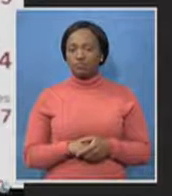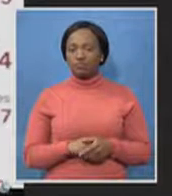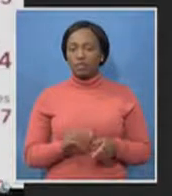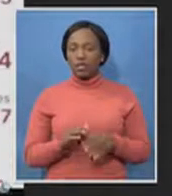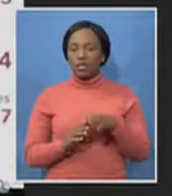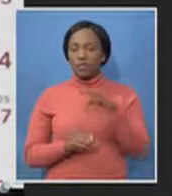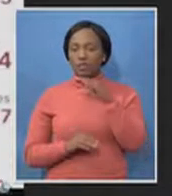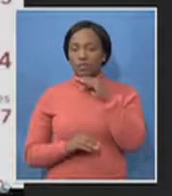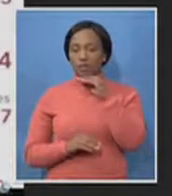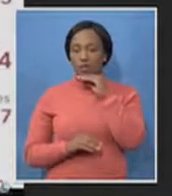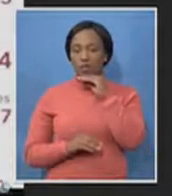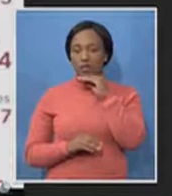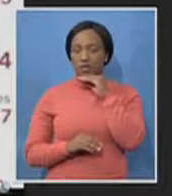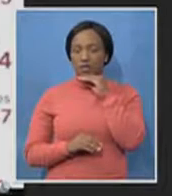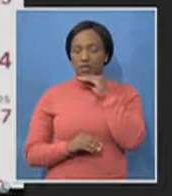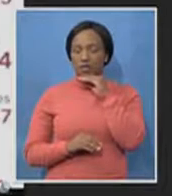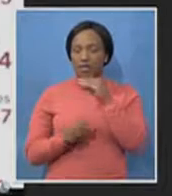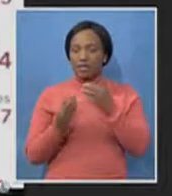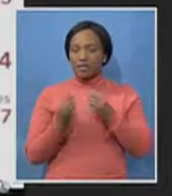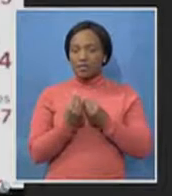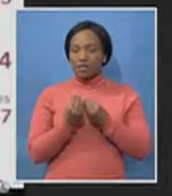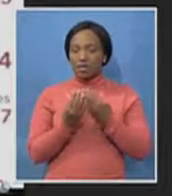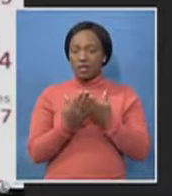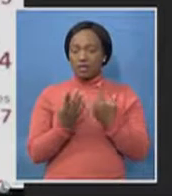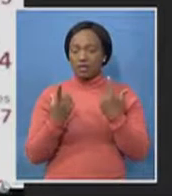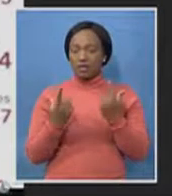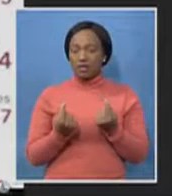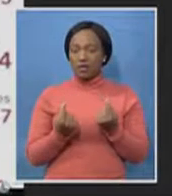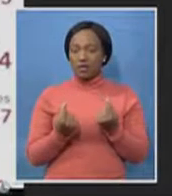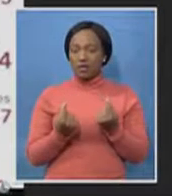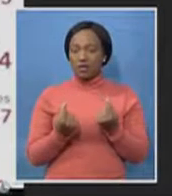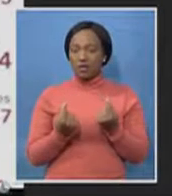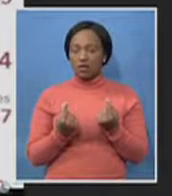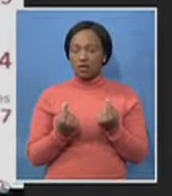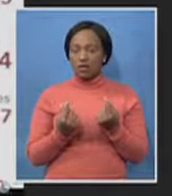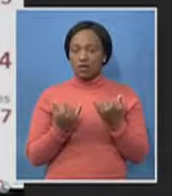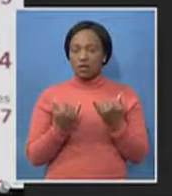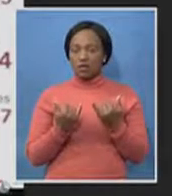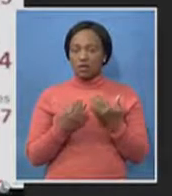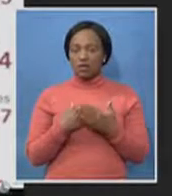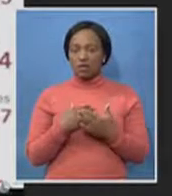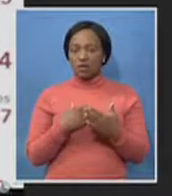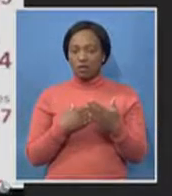to curtail the infection of COVID-19?